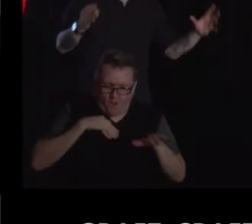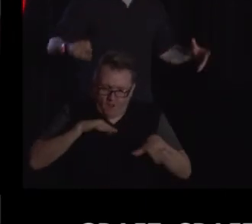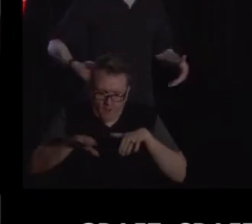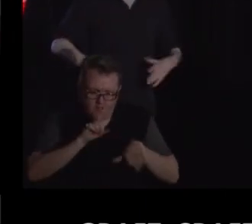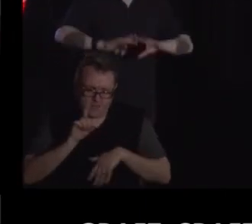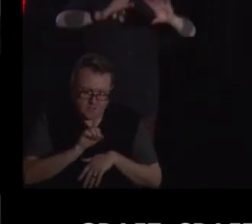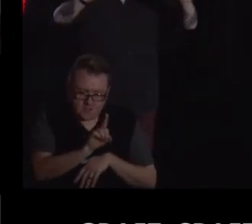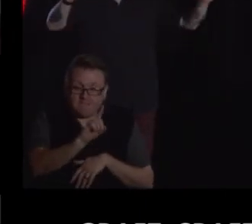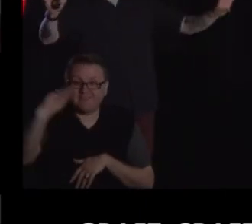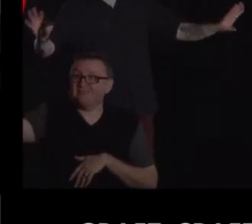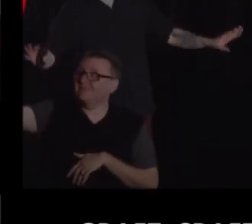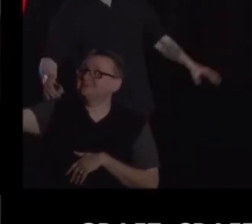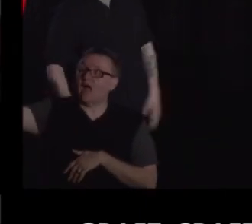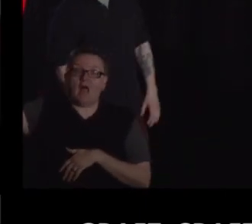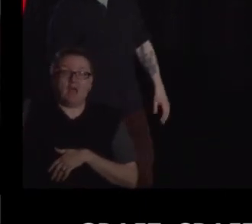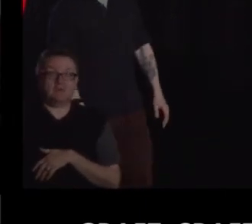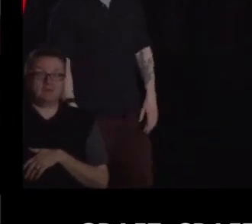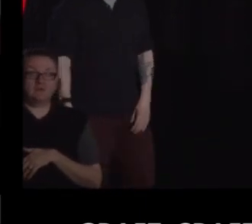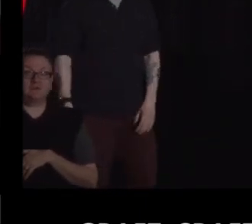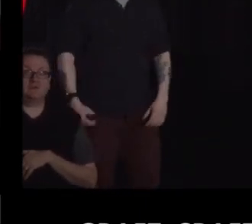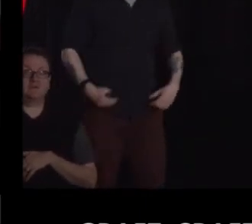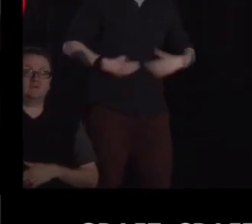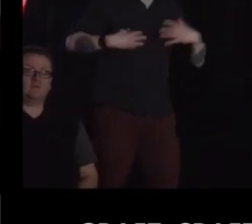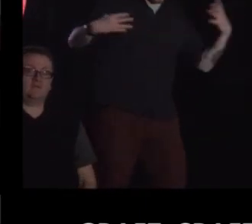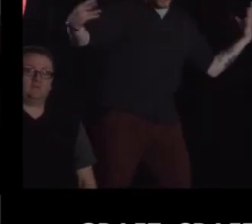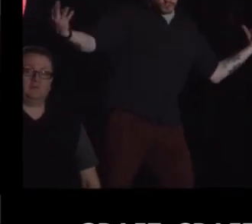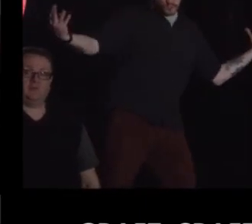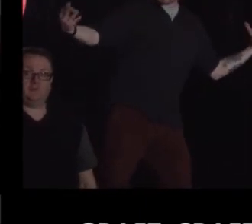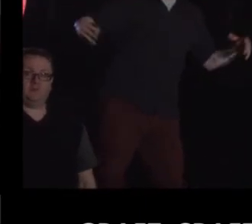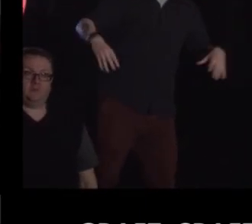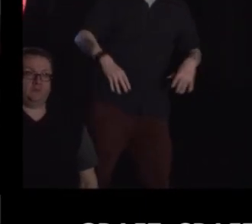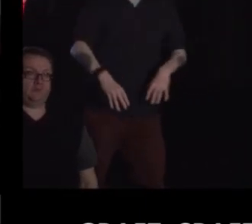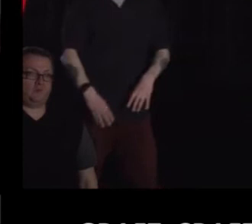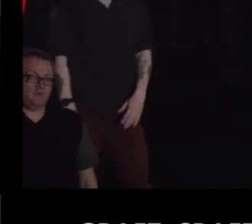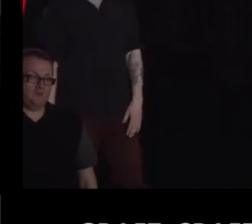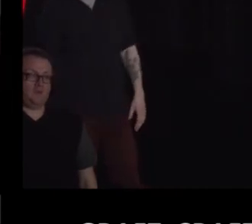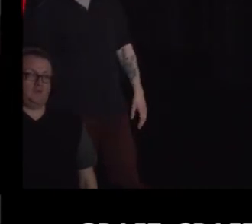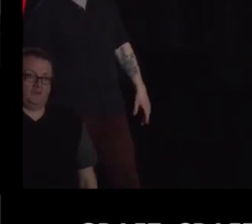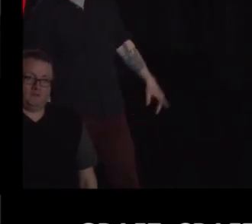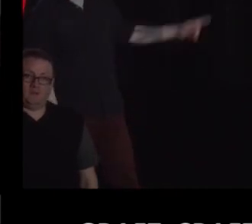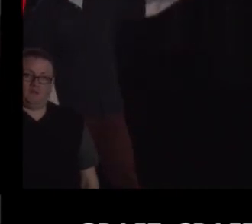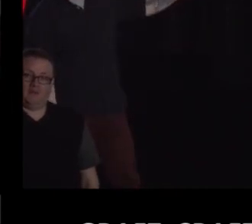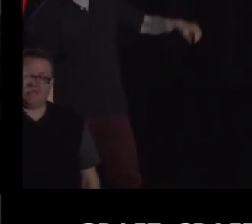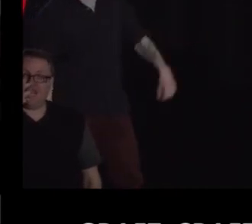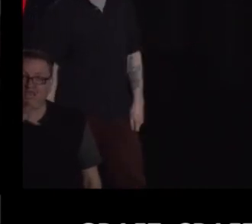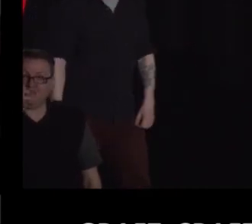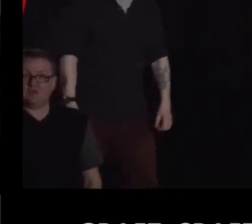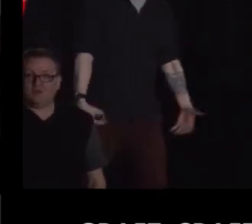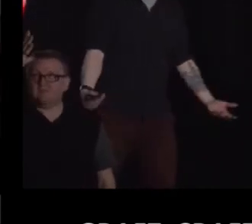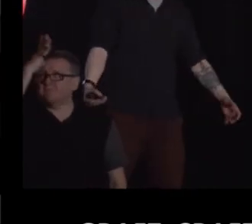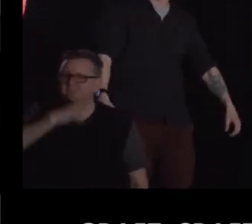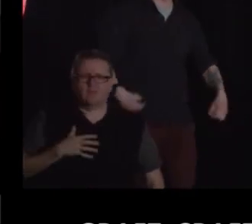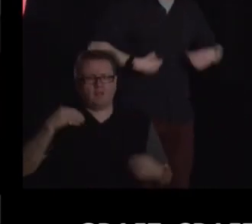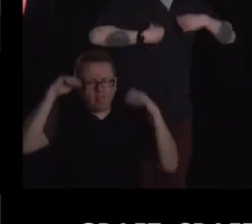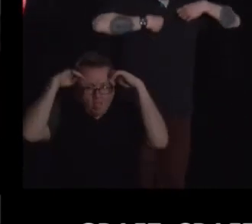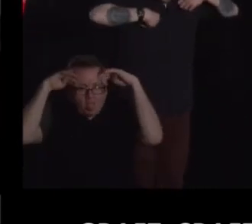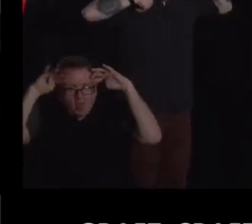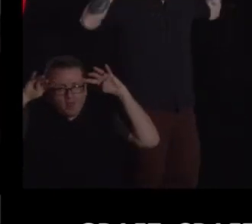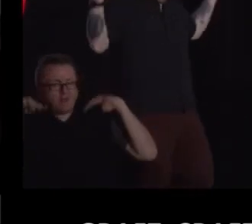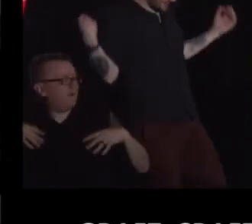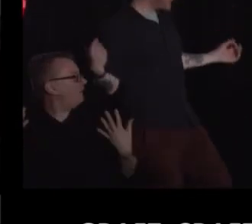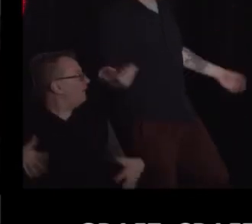just calmly, just nice, mellow way, just goes, just radiates his heat. And the dude just is like, oh,